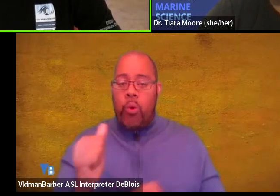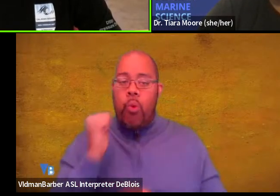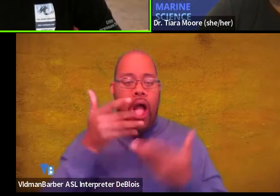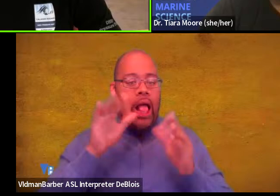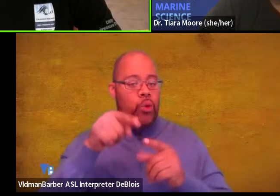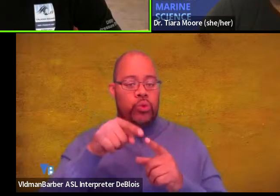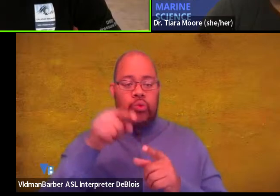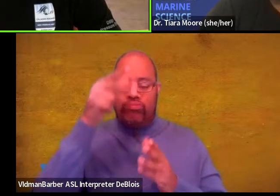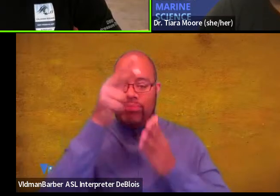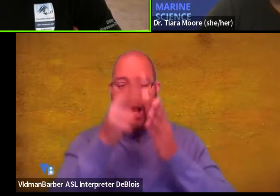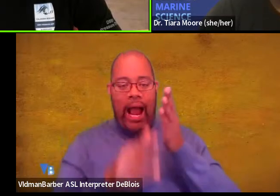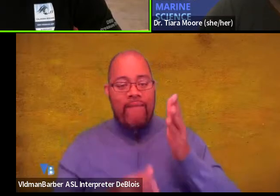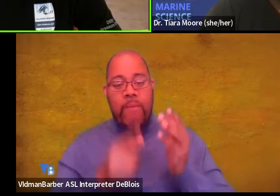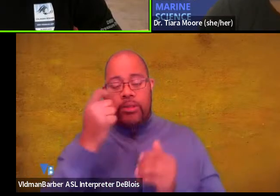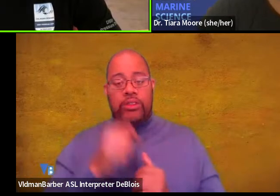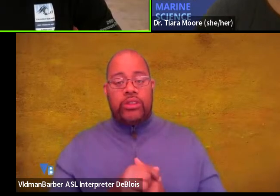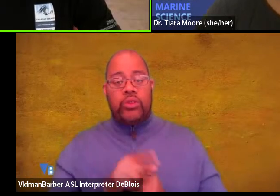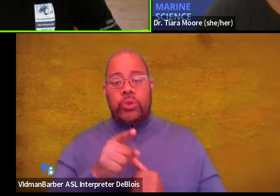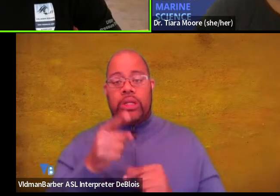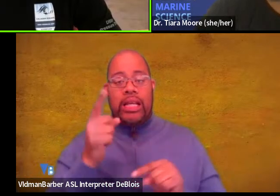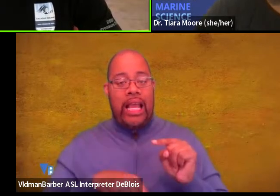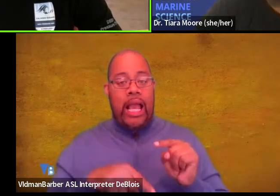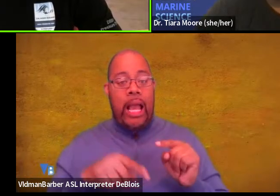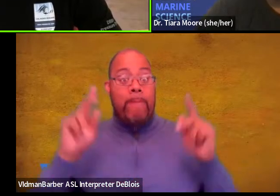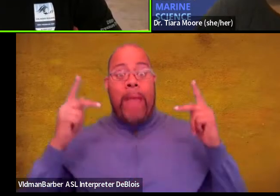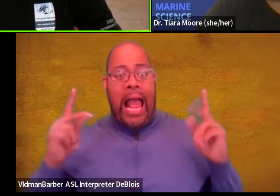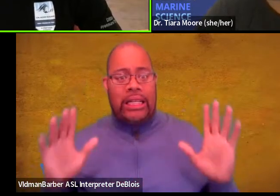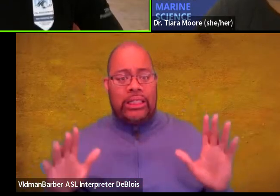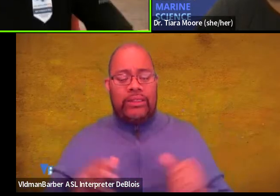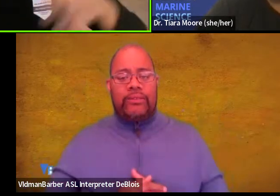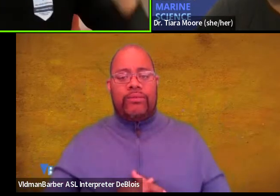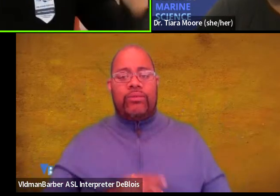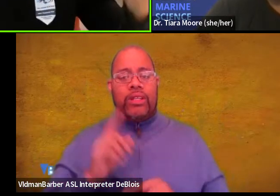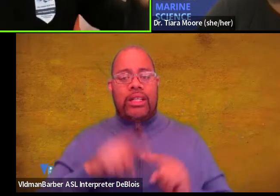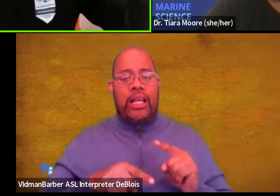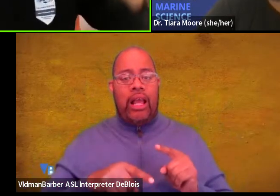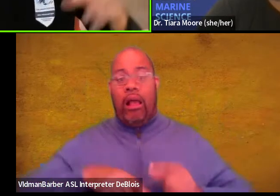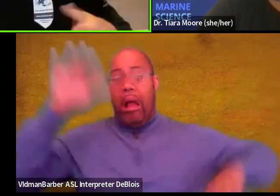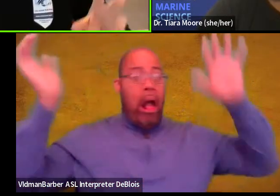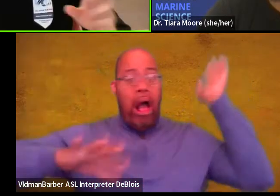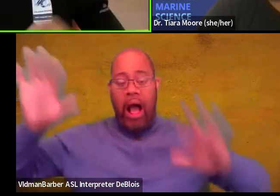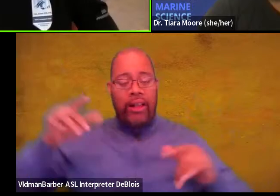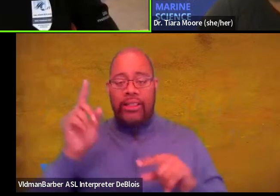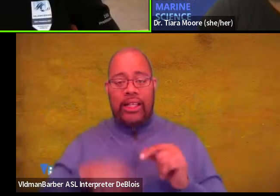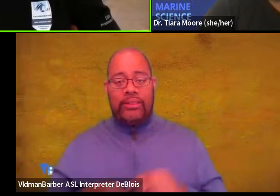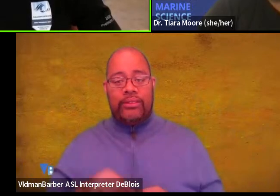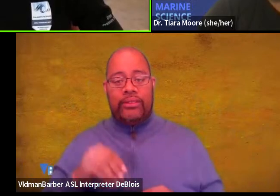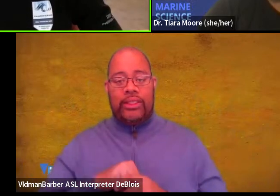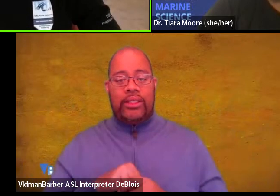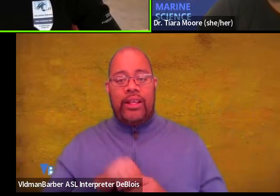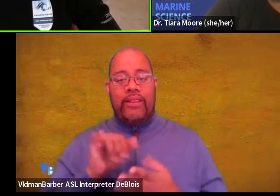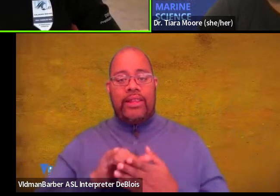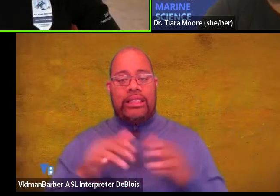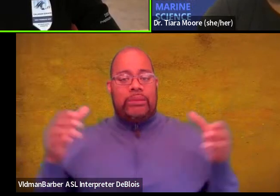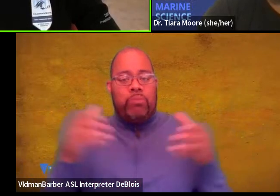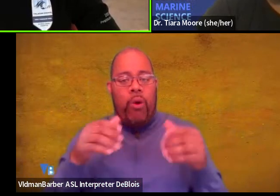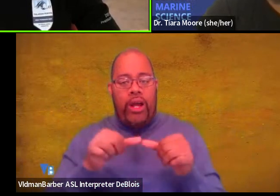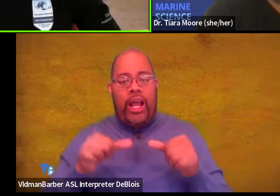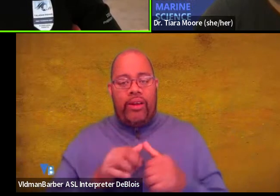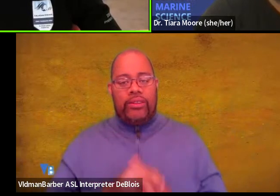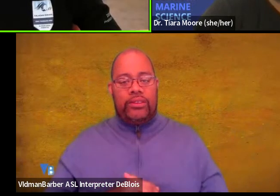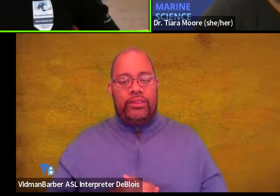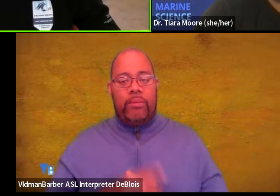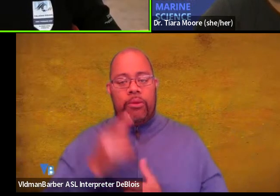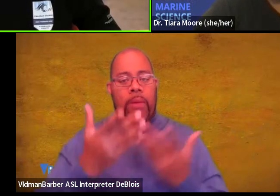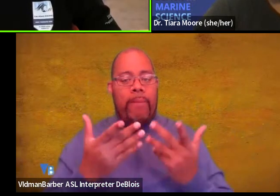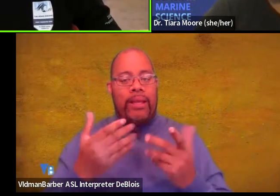allow you to dive, because you can't panic. You can't flail around in that tight space,